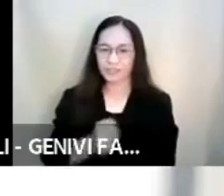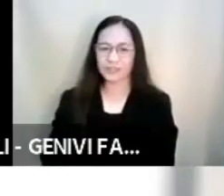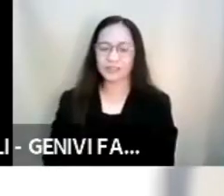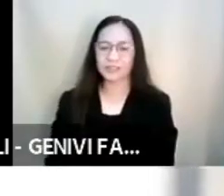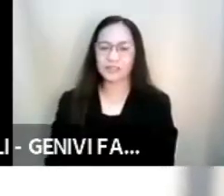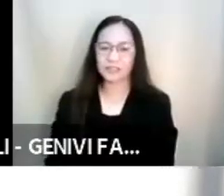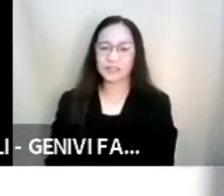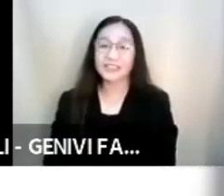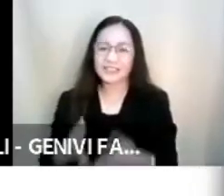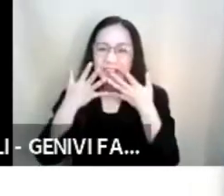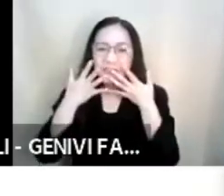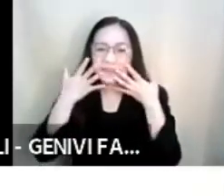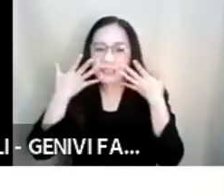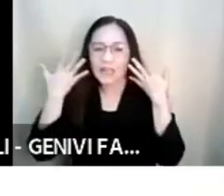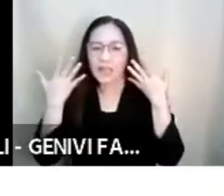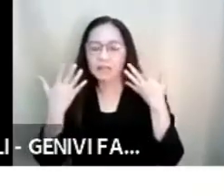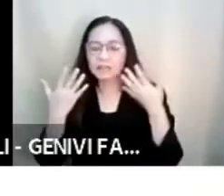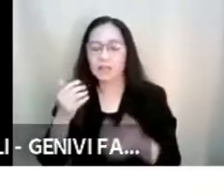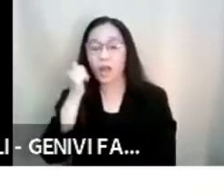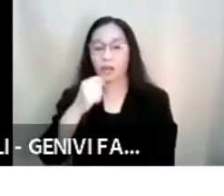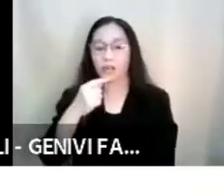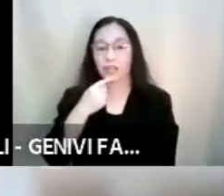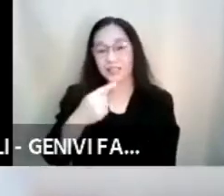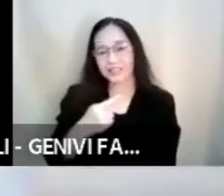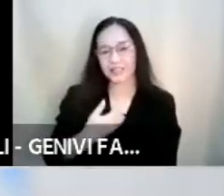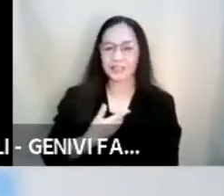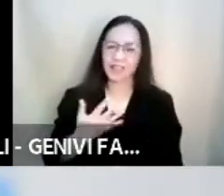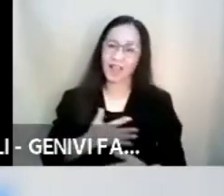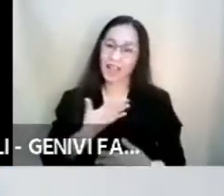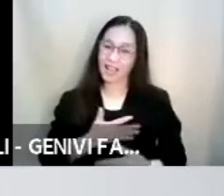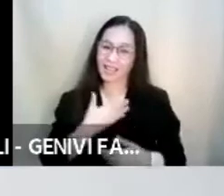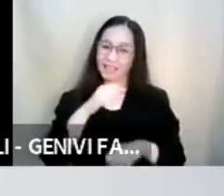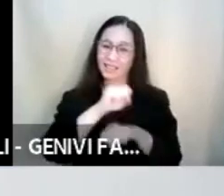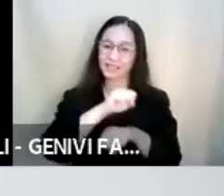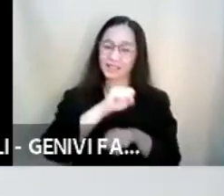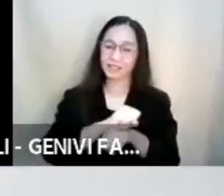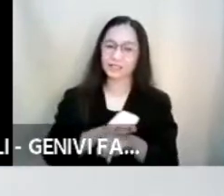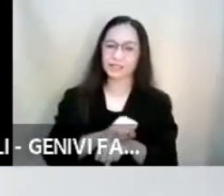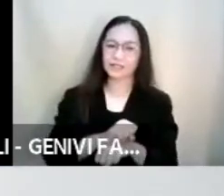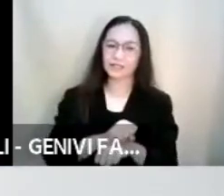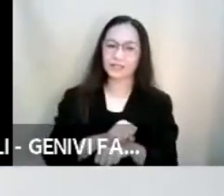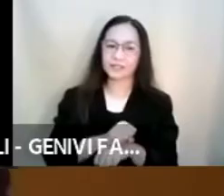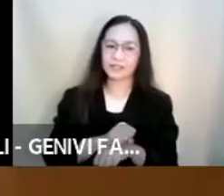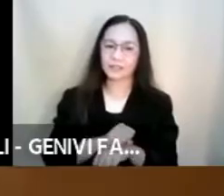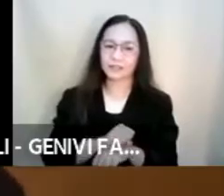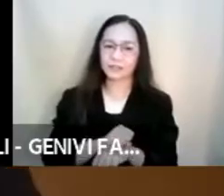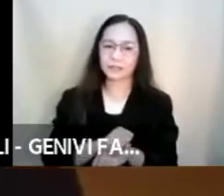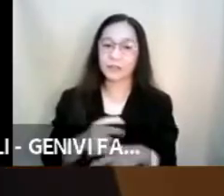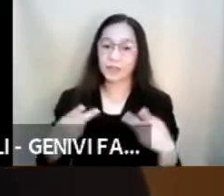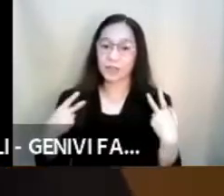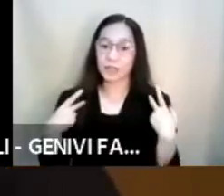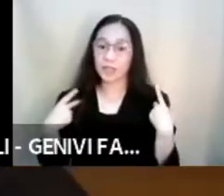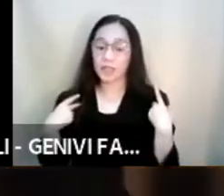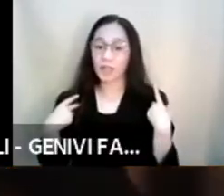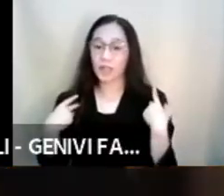hindi ka ba masaya? Lagi niya sinasabi na masaya siya, nag-work siya. Tapos every time na we have like customer to